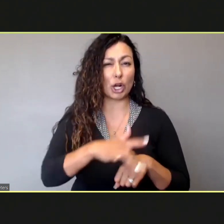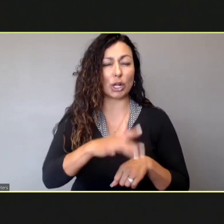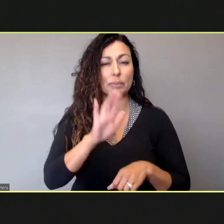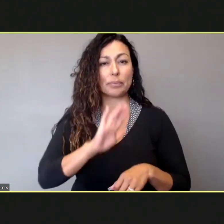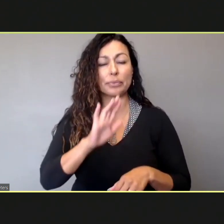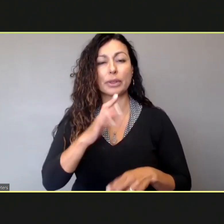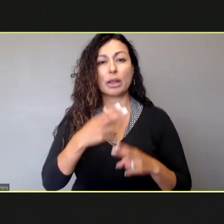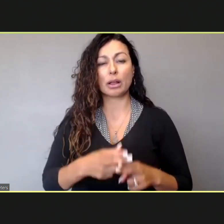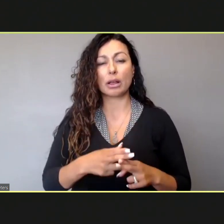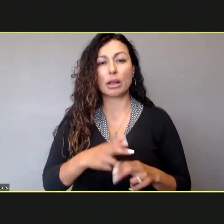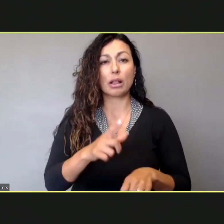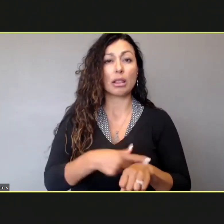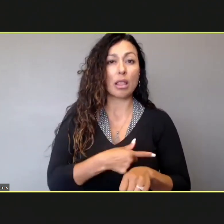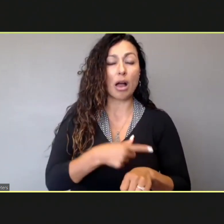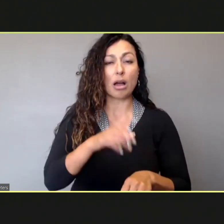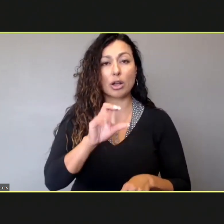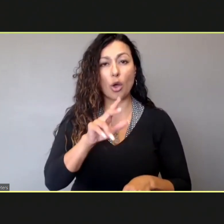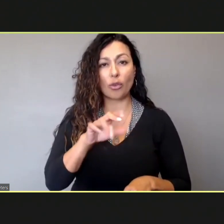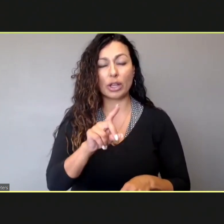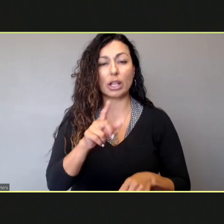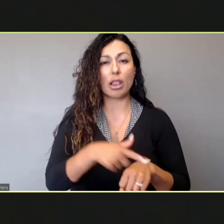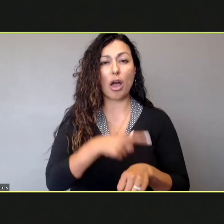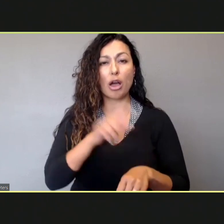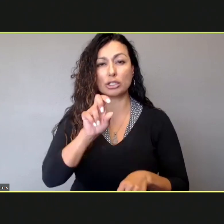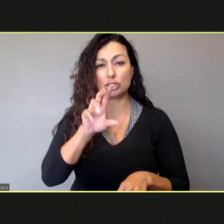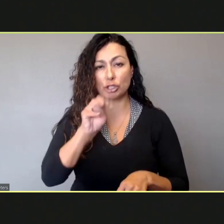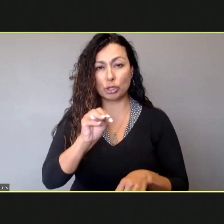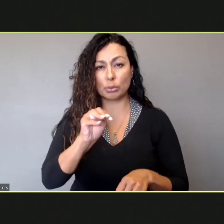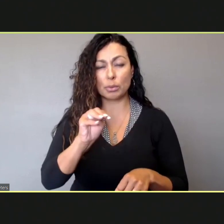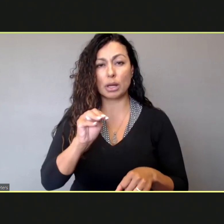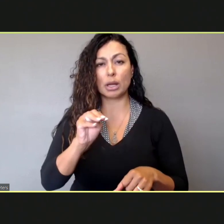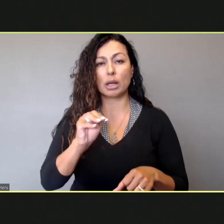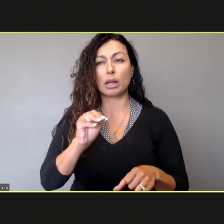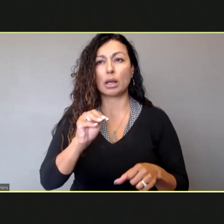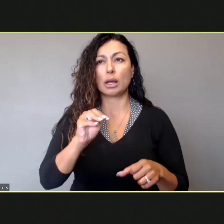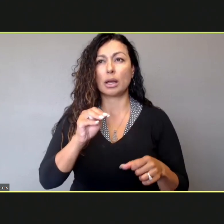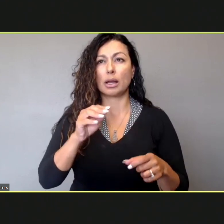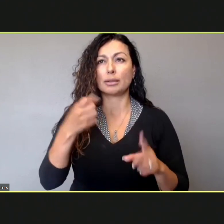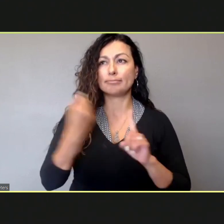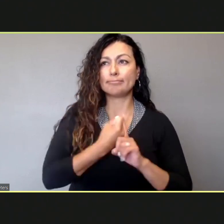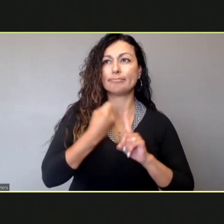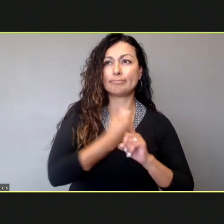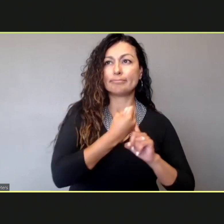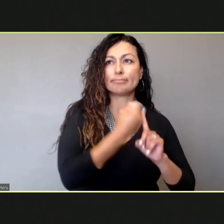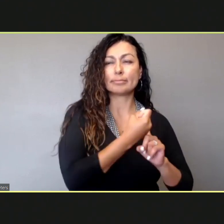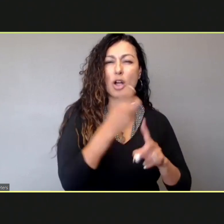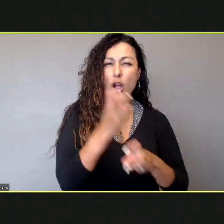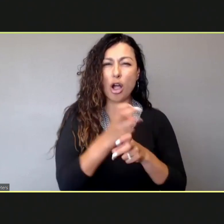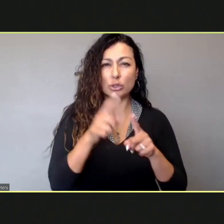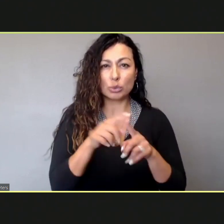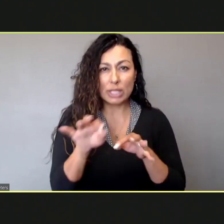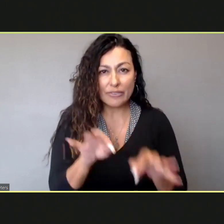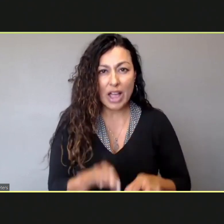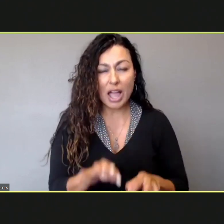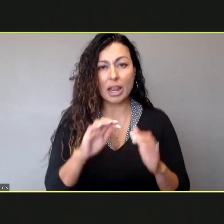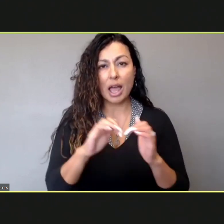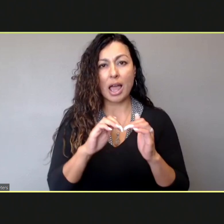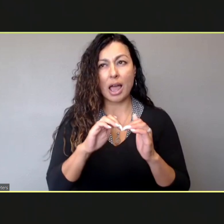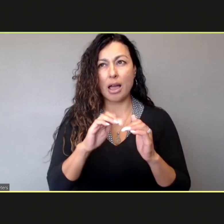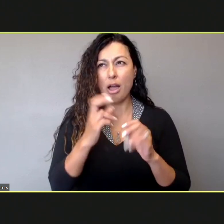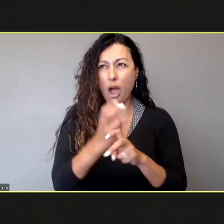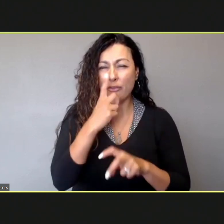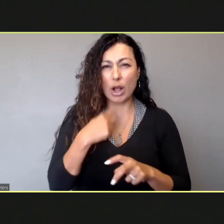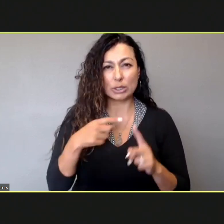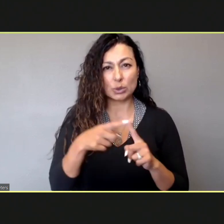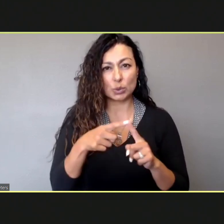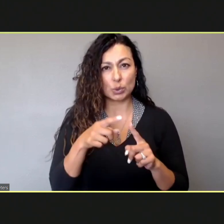long COVID, the long-term complications, and how difficult that is to define and study. And I'm wondering if